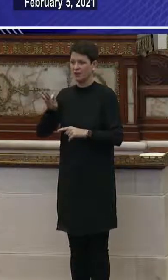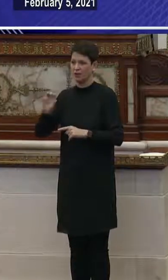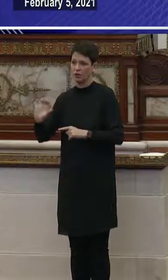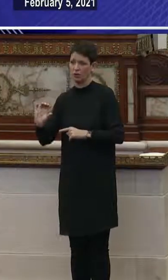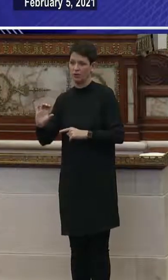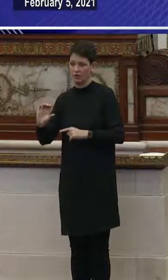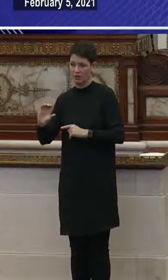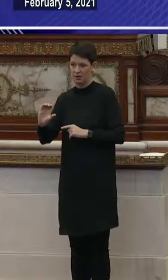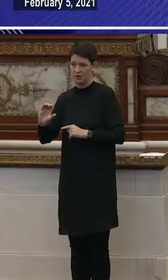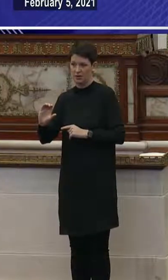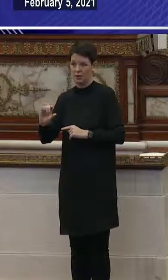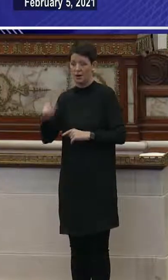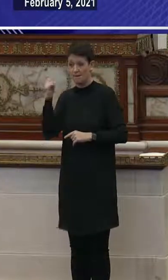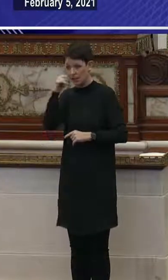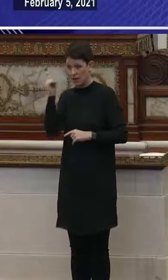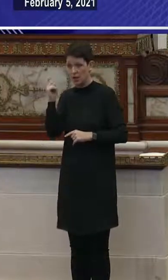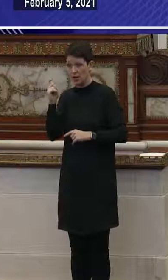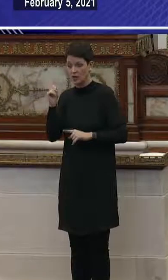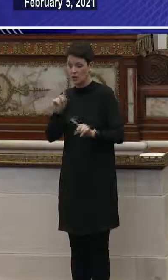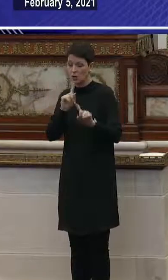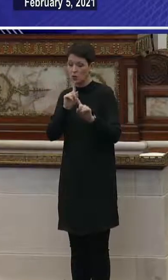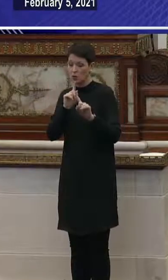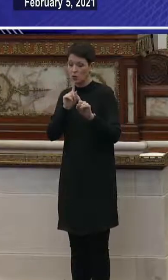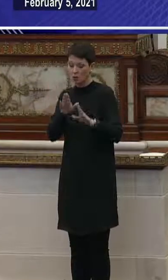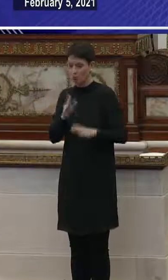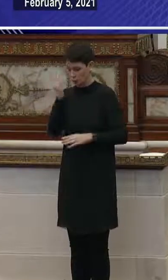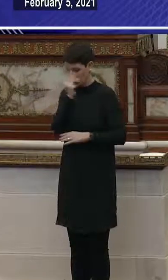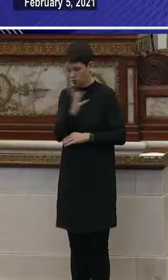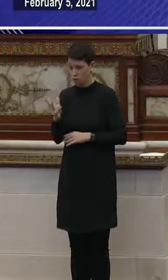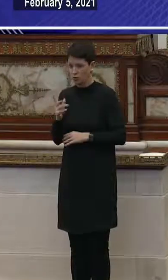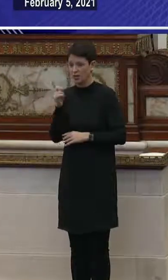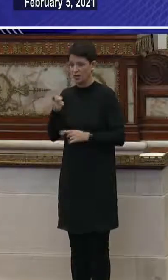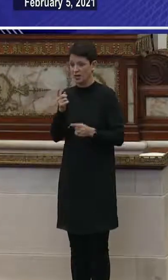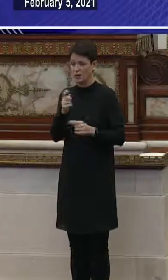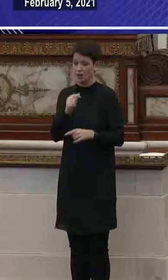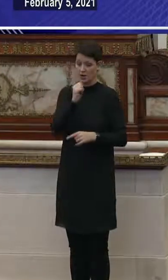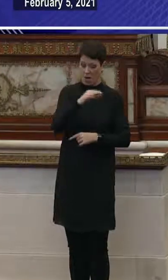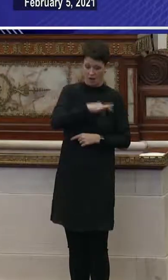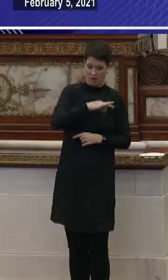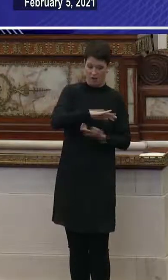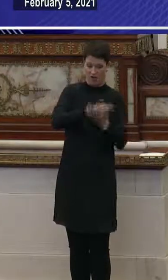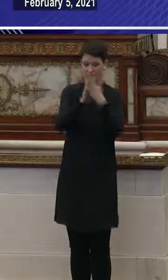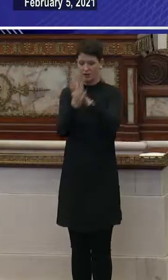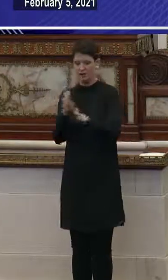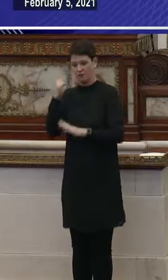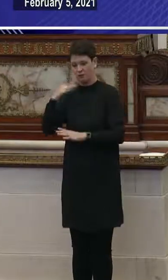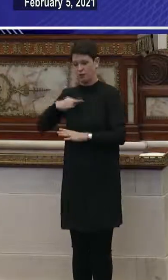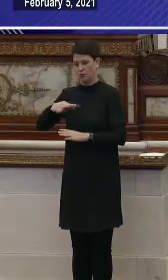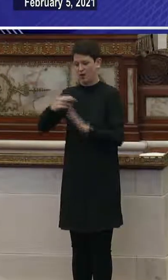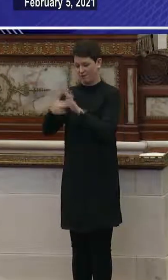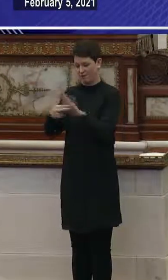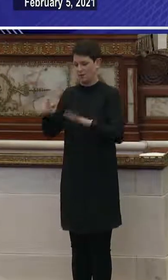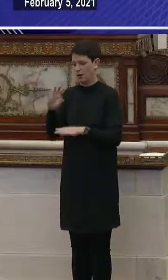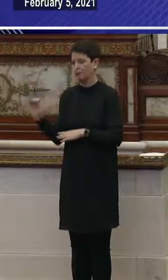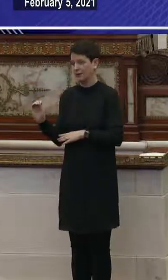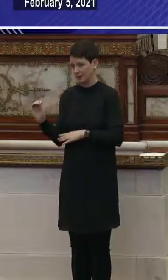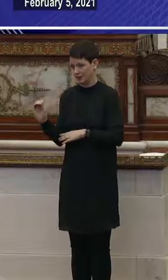COVID because the reporter told you that they were switching from nonprofit to for-profit status.